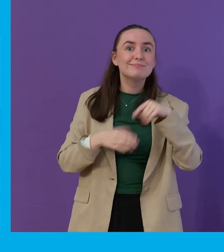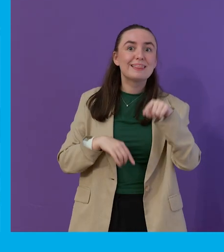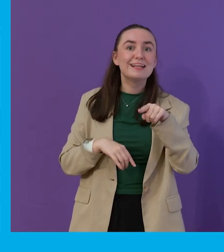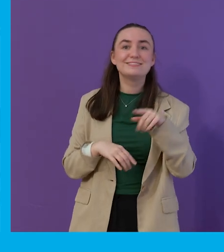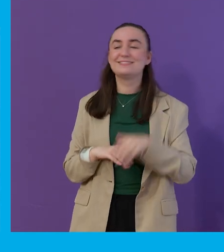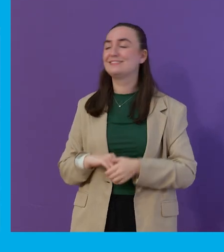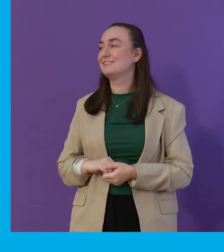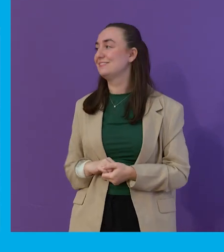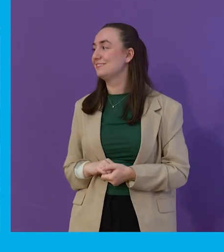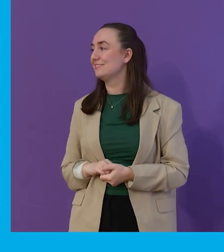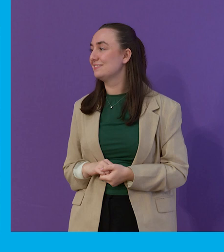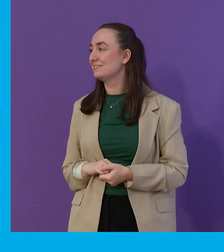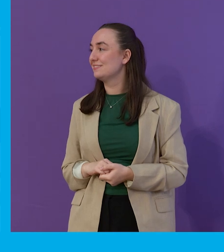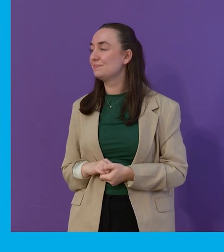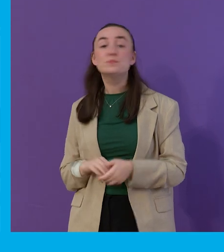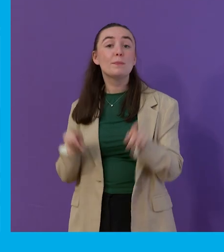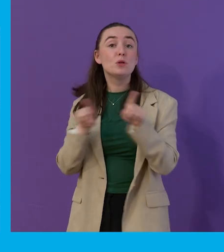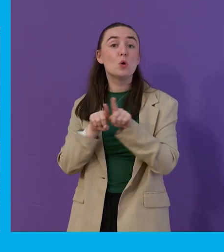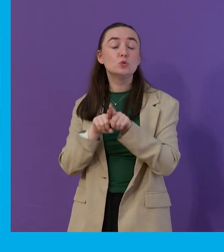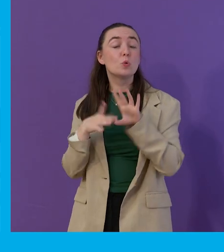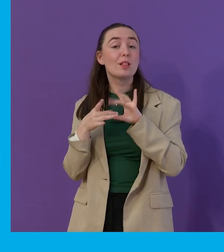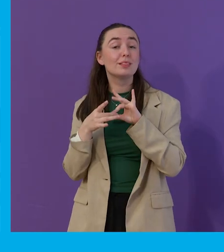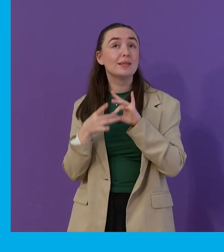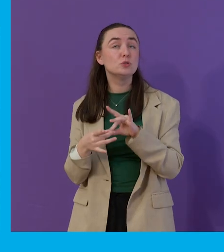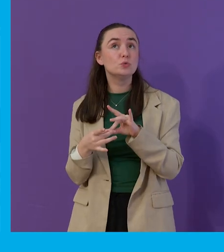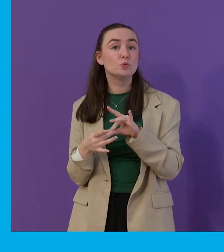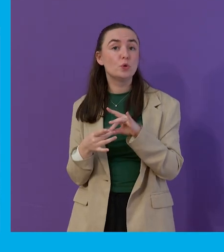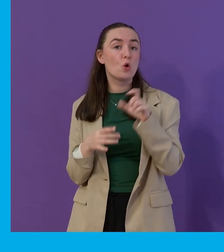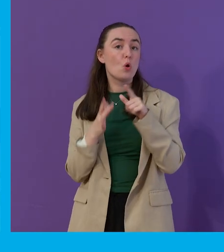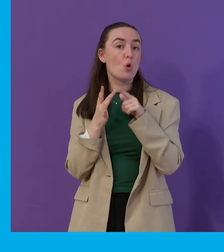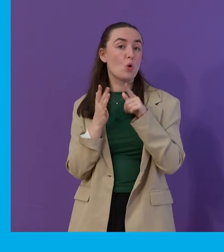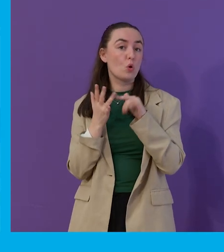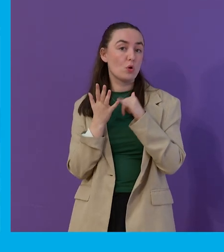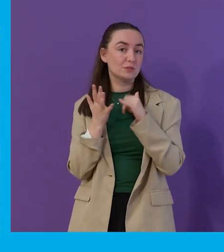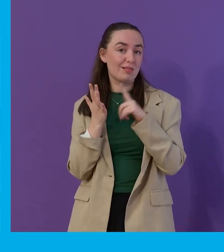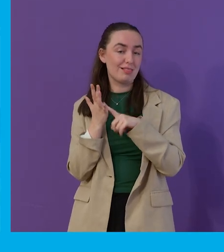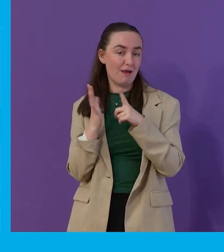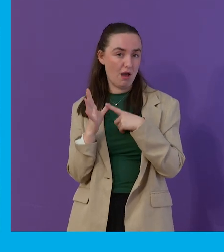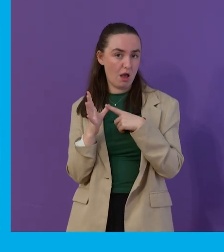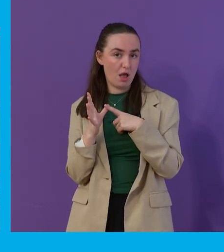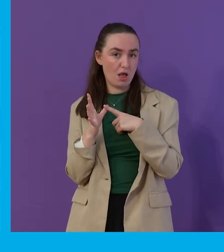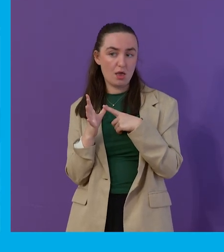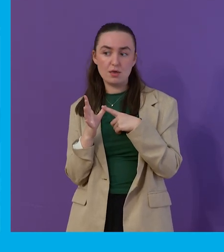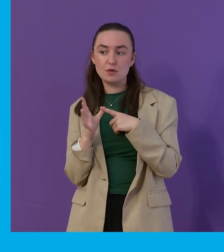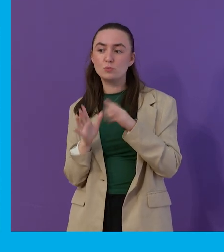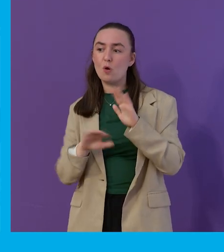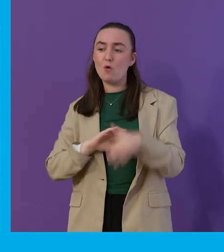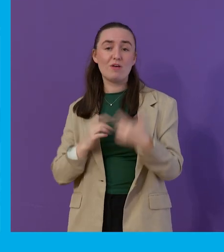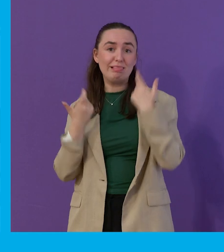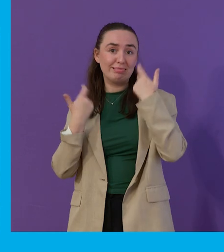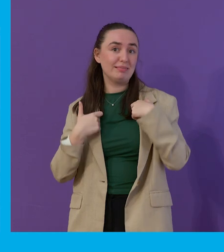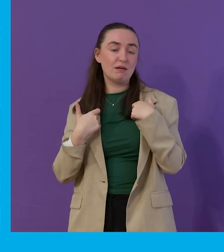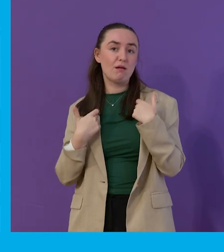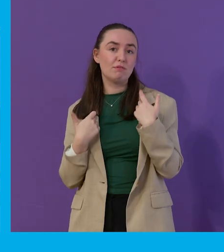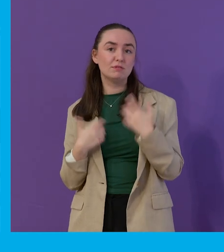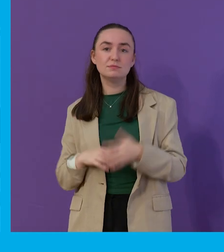interest. But they also within COSLA, we're doing the kind of necessary navel-gazing as well, and just asking what